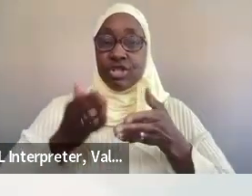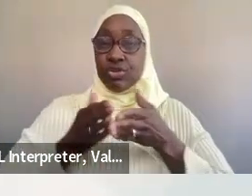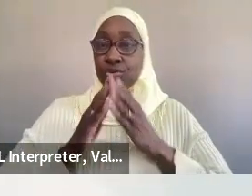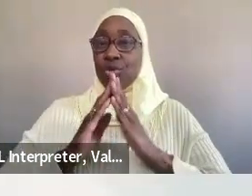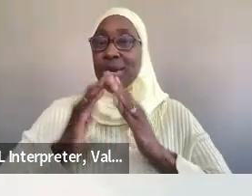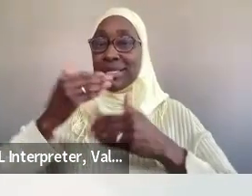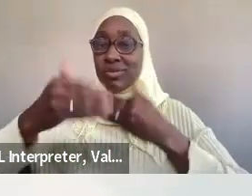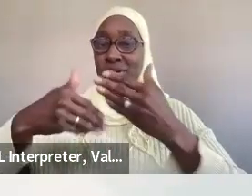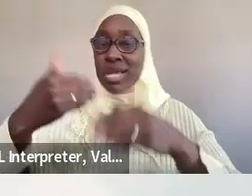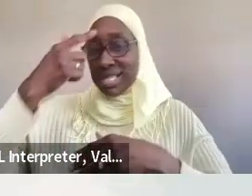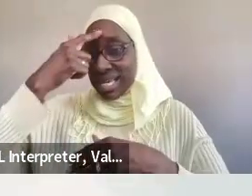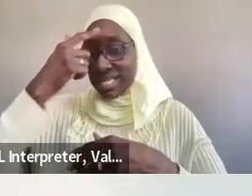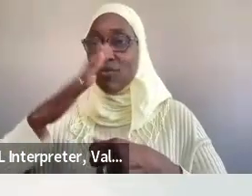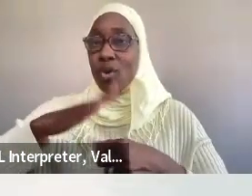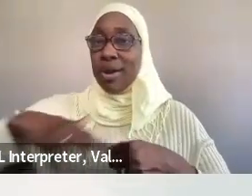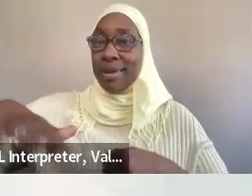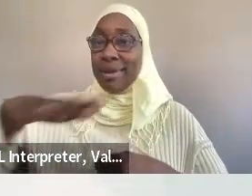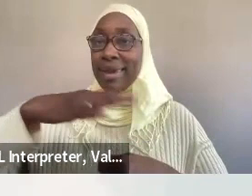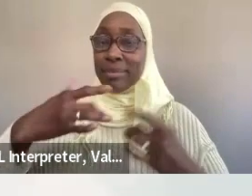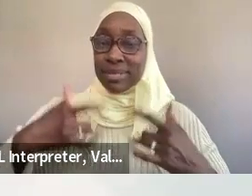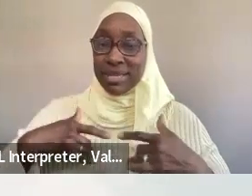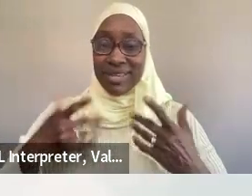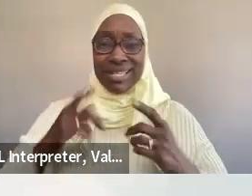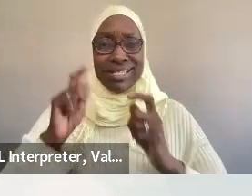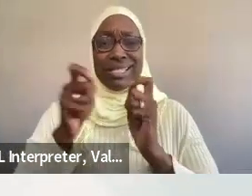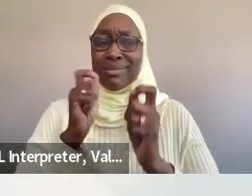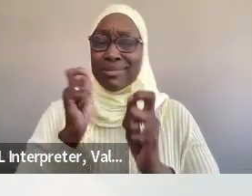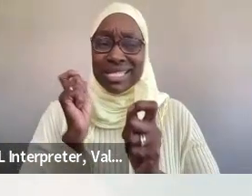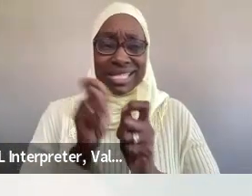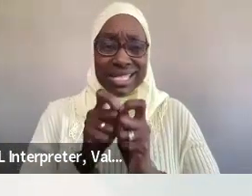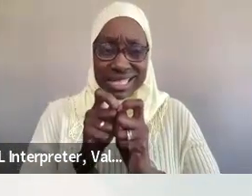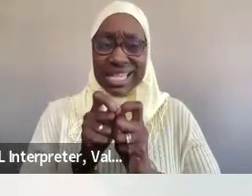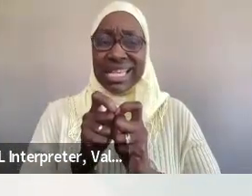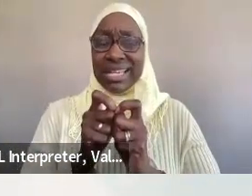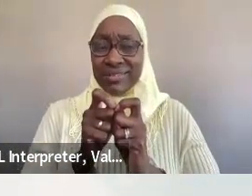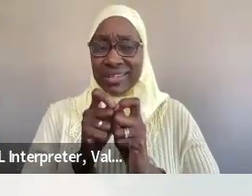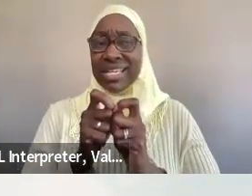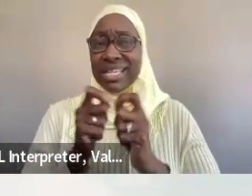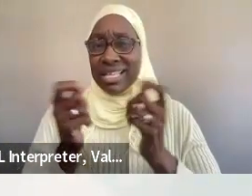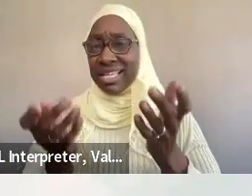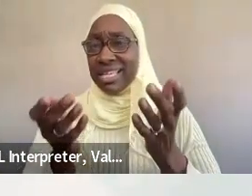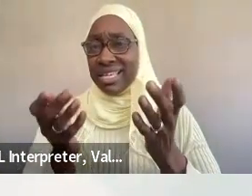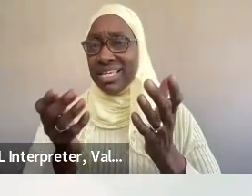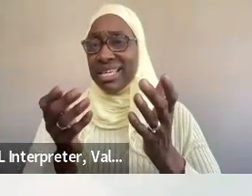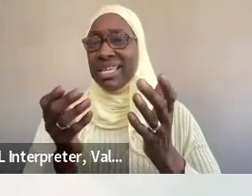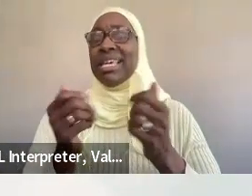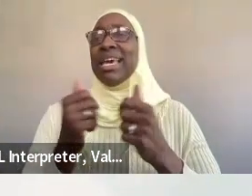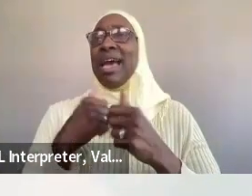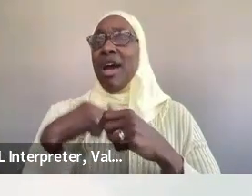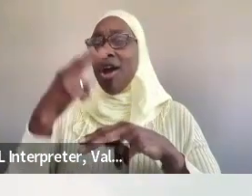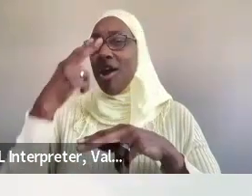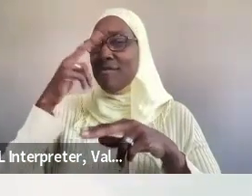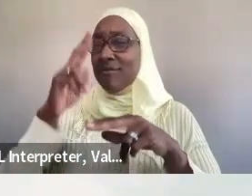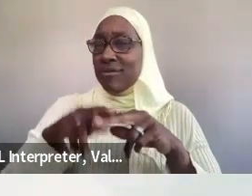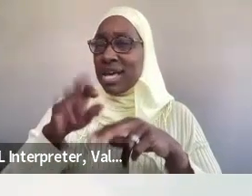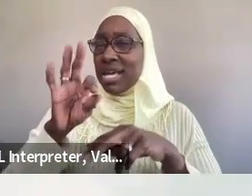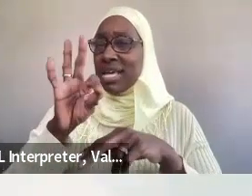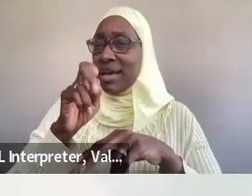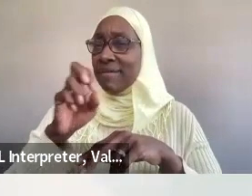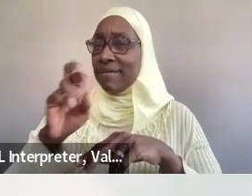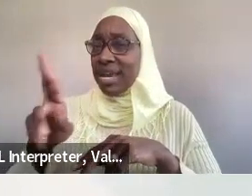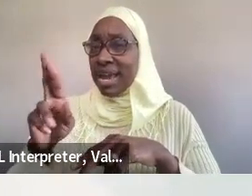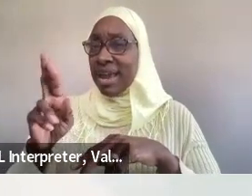for different campus events, specifically Fall Fest, which is our club fair every fall, after we had a